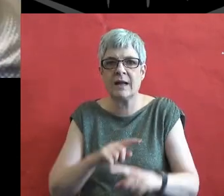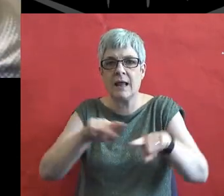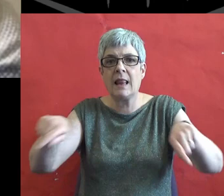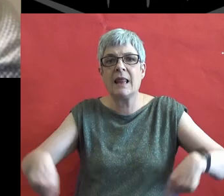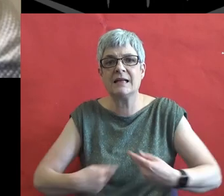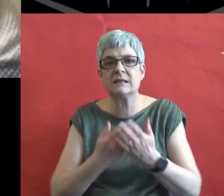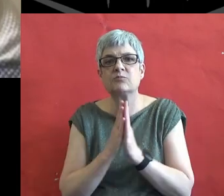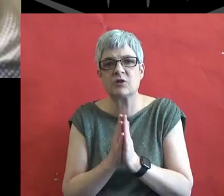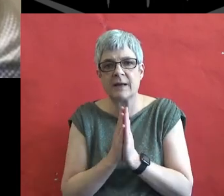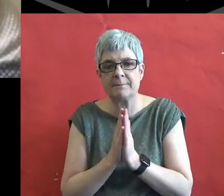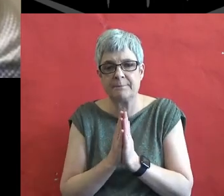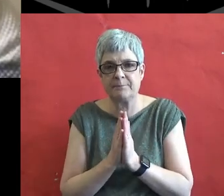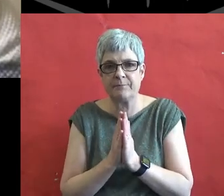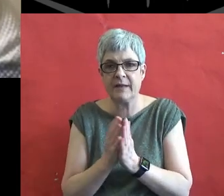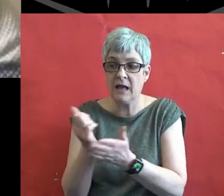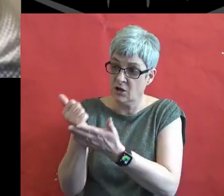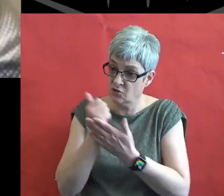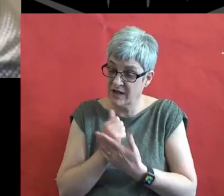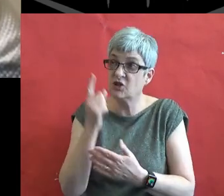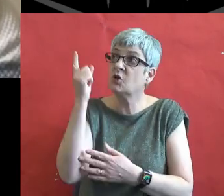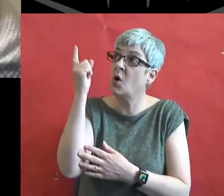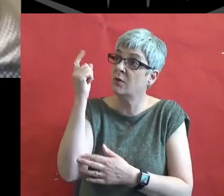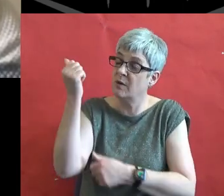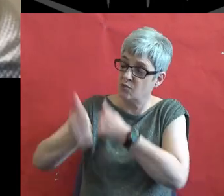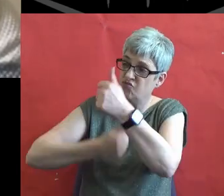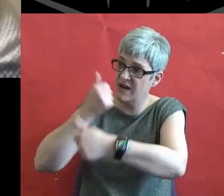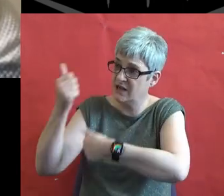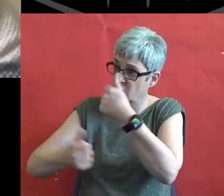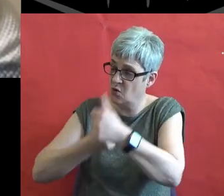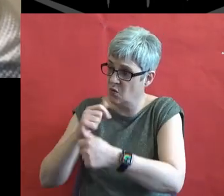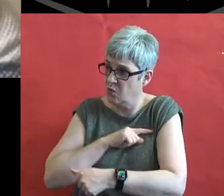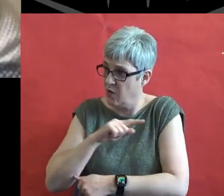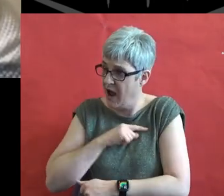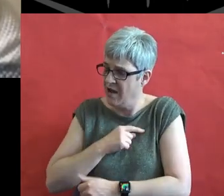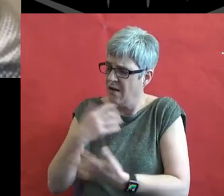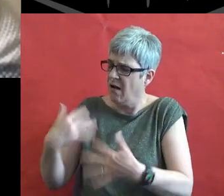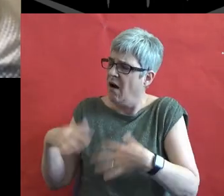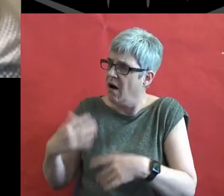Let us pray. Gracious God, we praise you for the astonishing